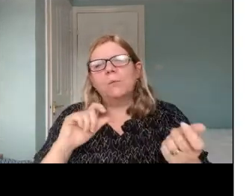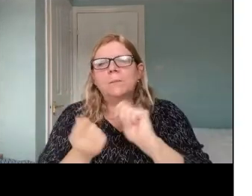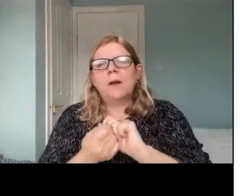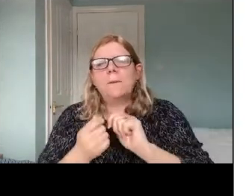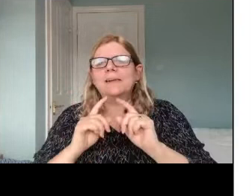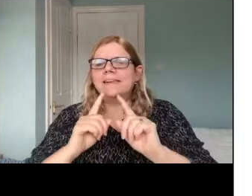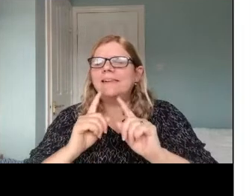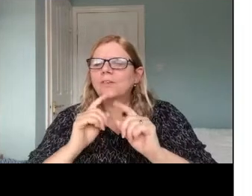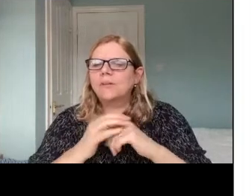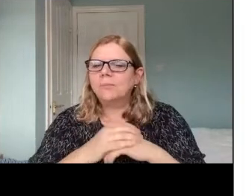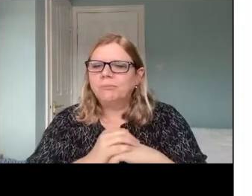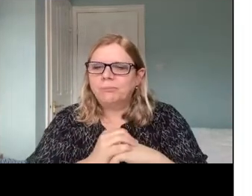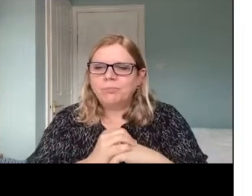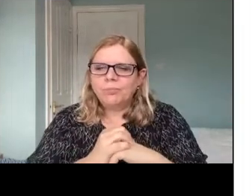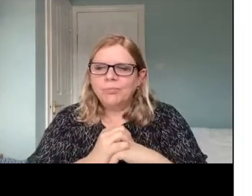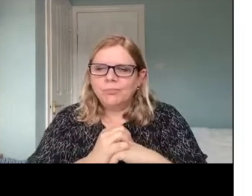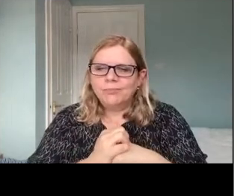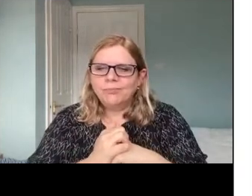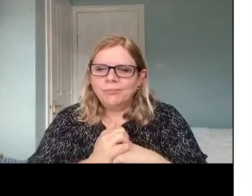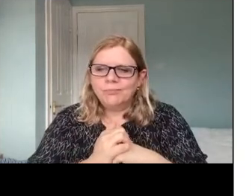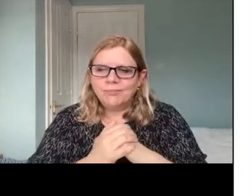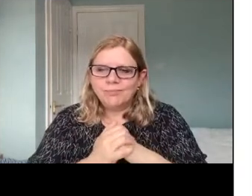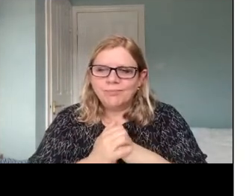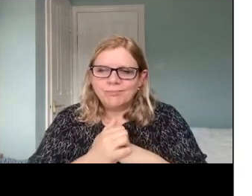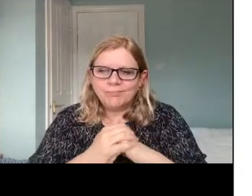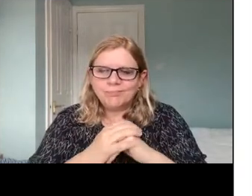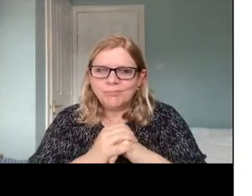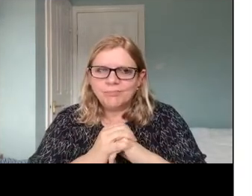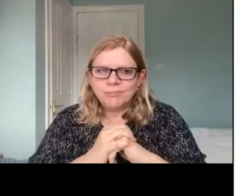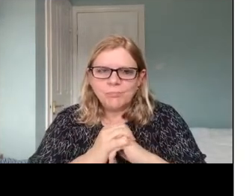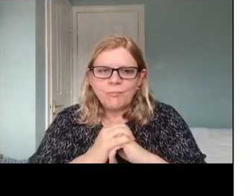properly be involved. So I decided to become a teacher.